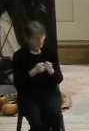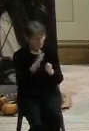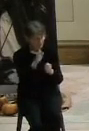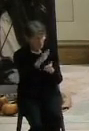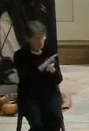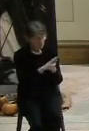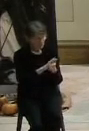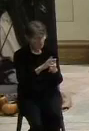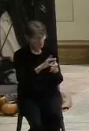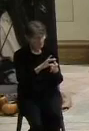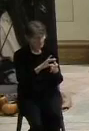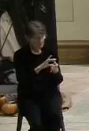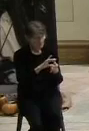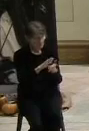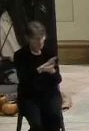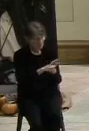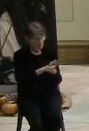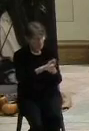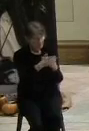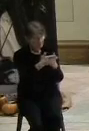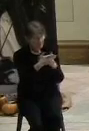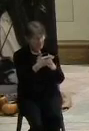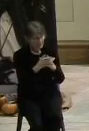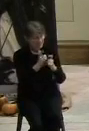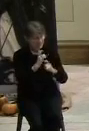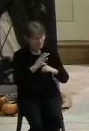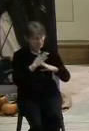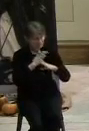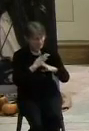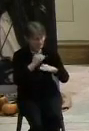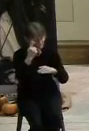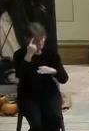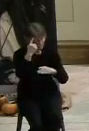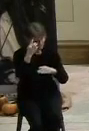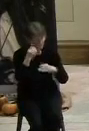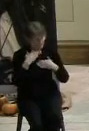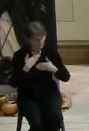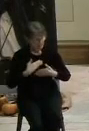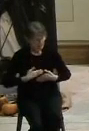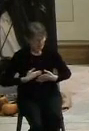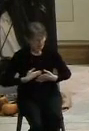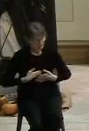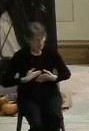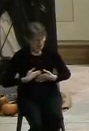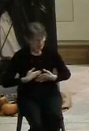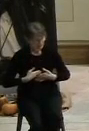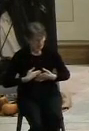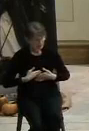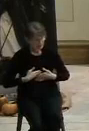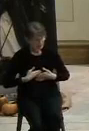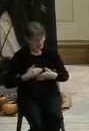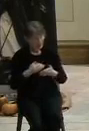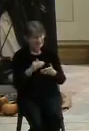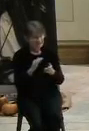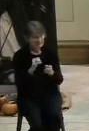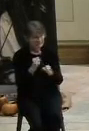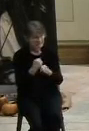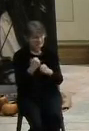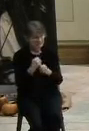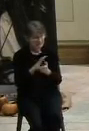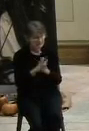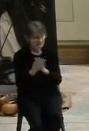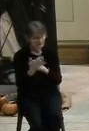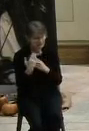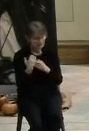mercy, be for me protection in mind and body. Be for me the healing